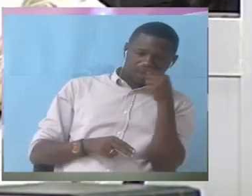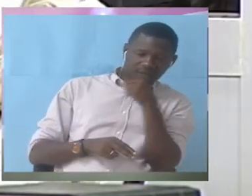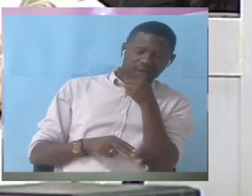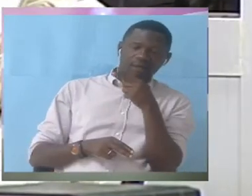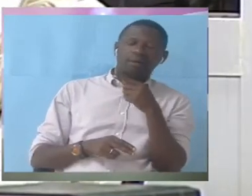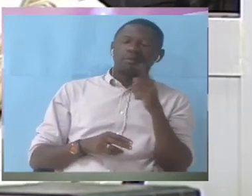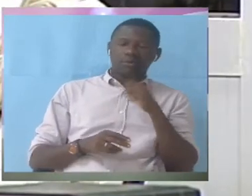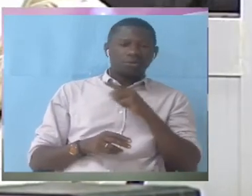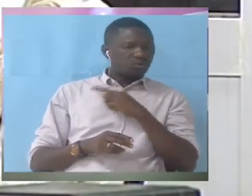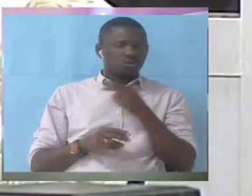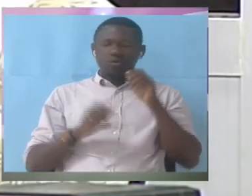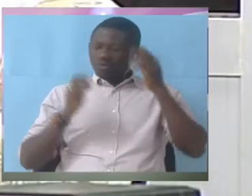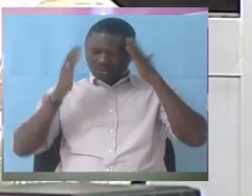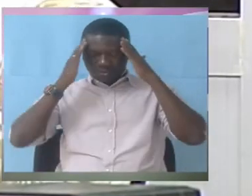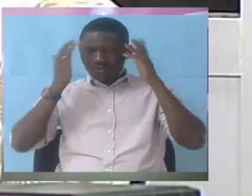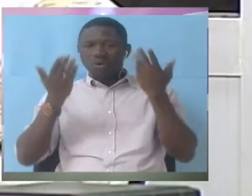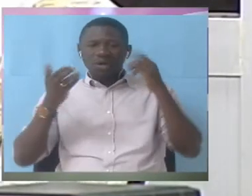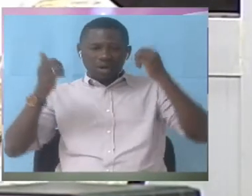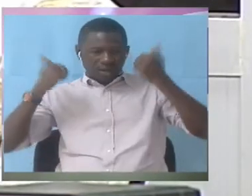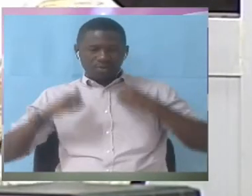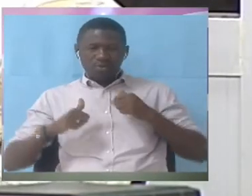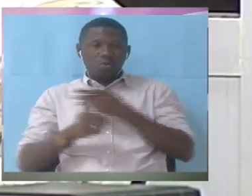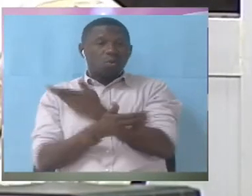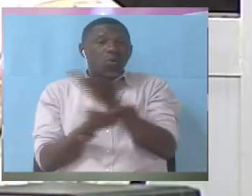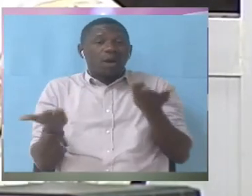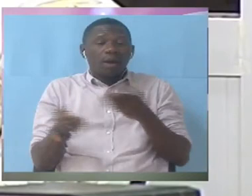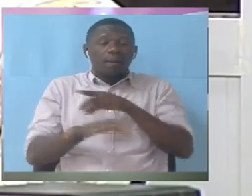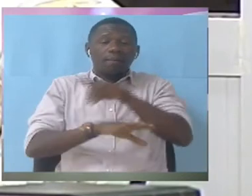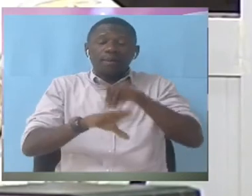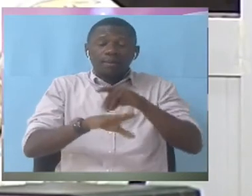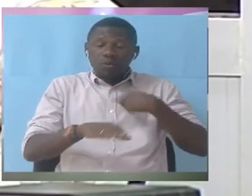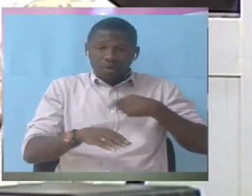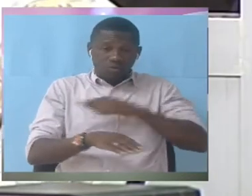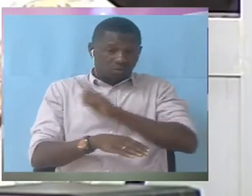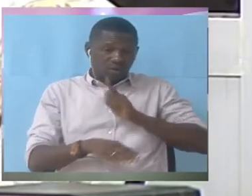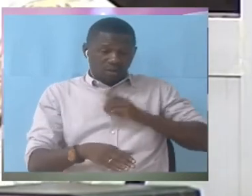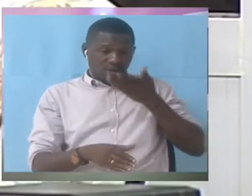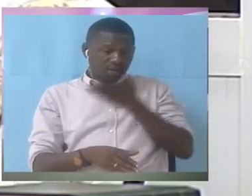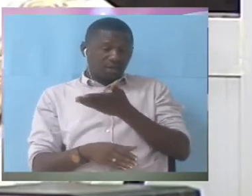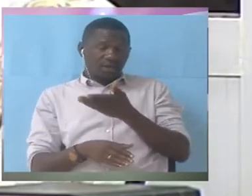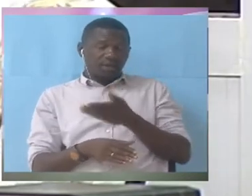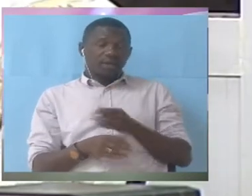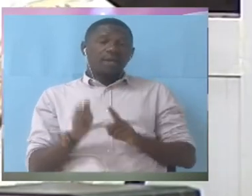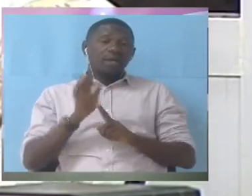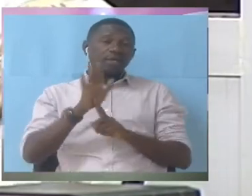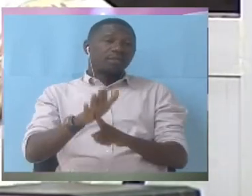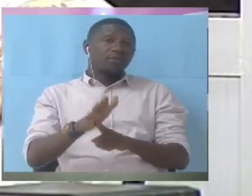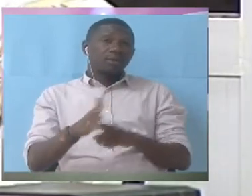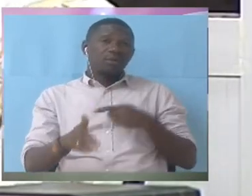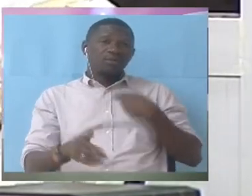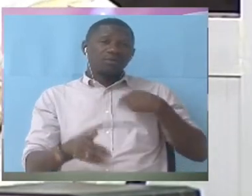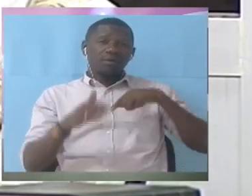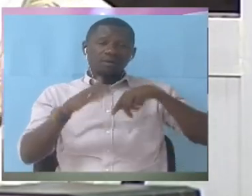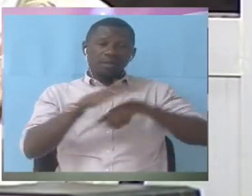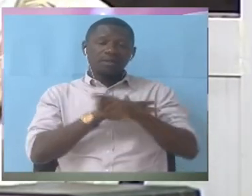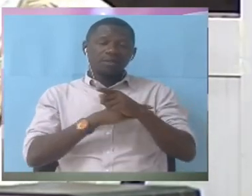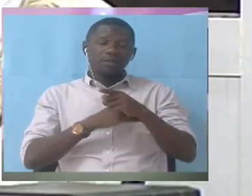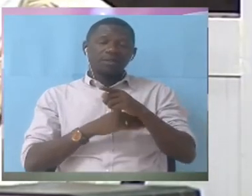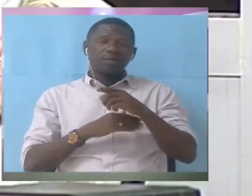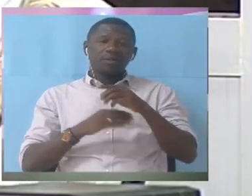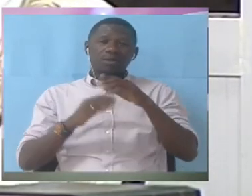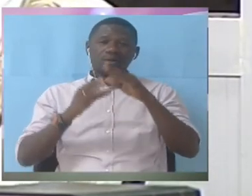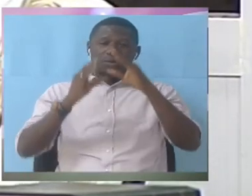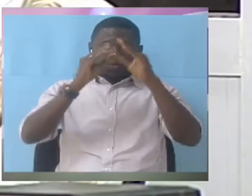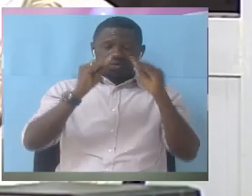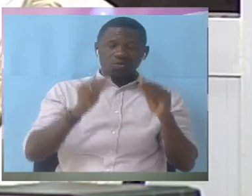we were. So ne keche butta ba diga gis li he way do xam li nga xam ne moy ew ci ñun. Room 1, 2, 3, 4 of the entrance.